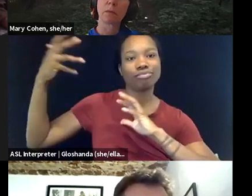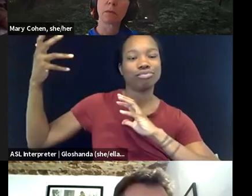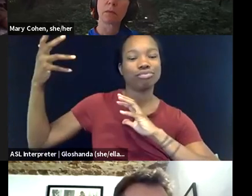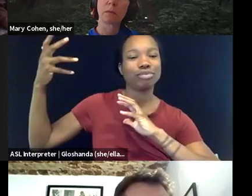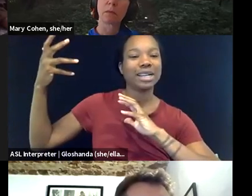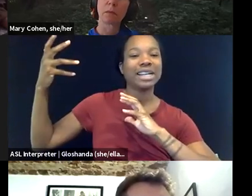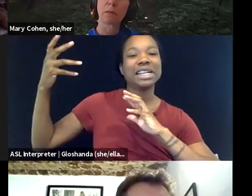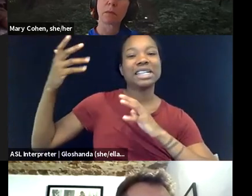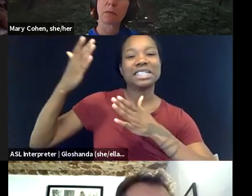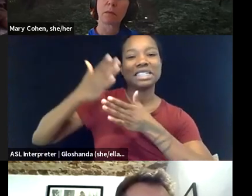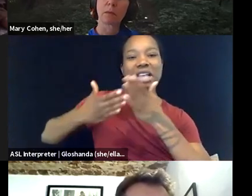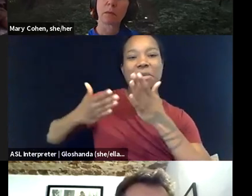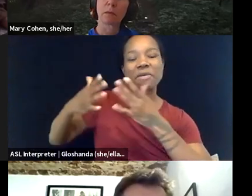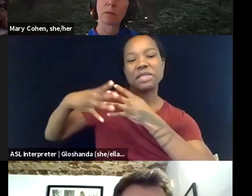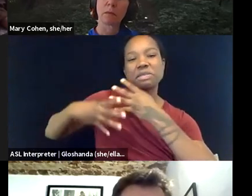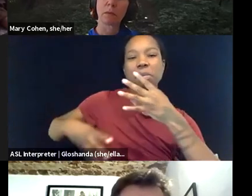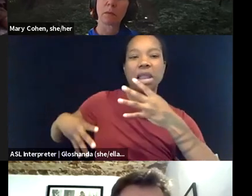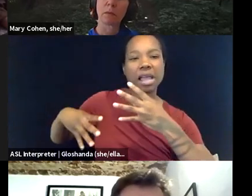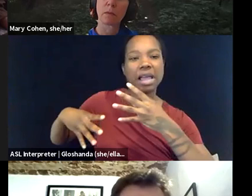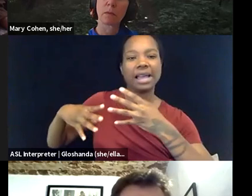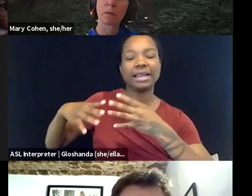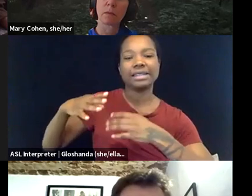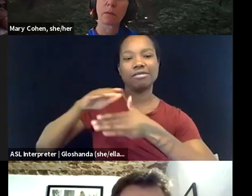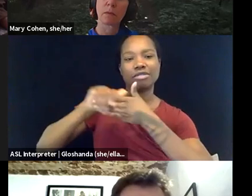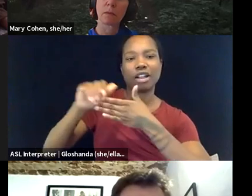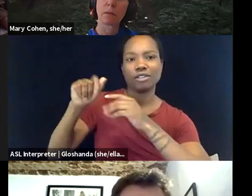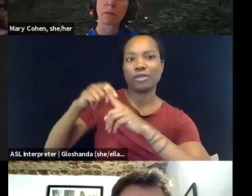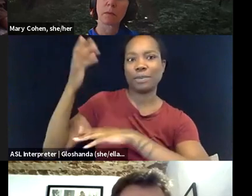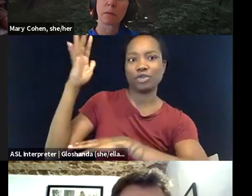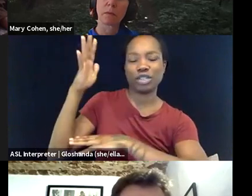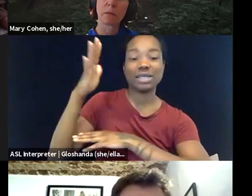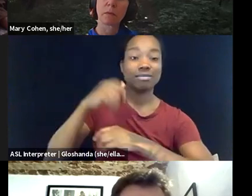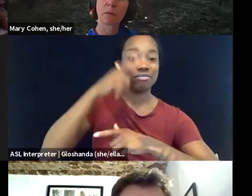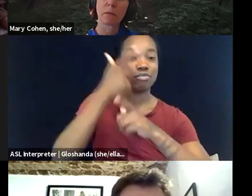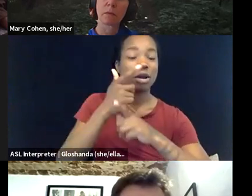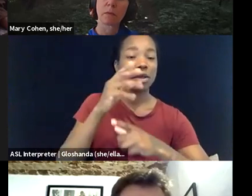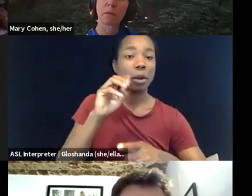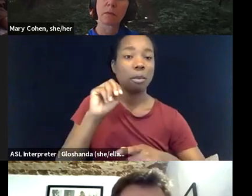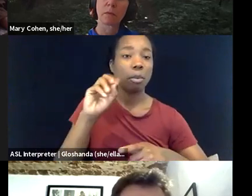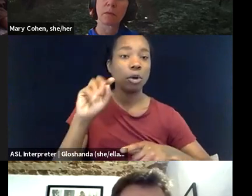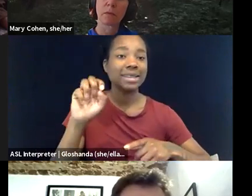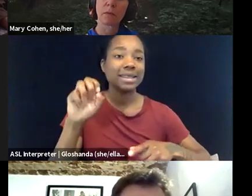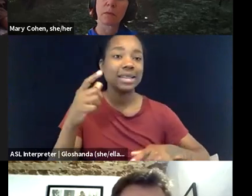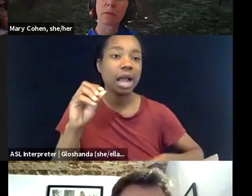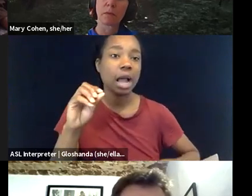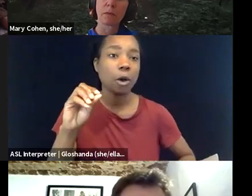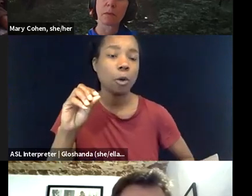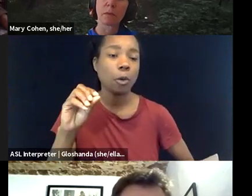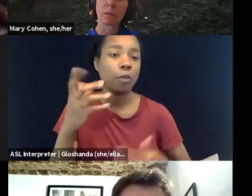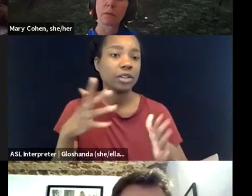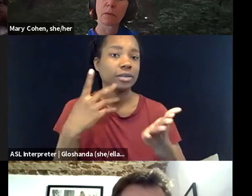some of this bloodstained dollars from the trees, because like my brother Muteado talked about, the cult